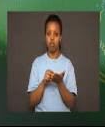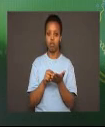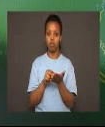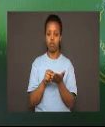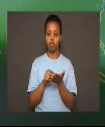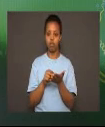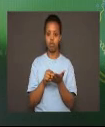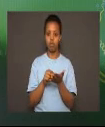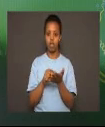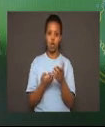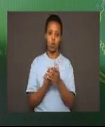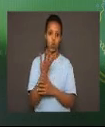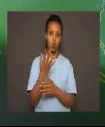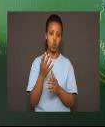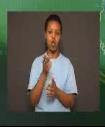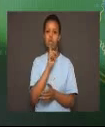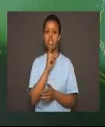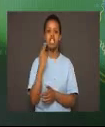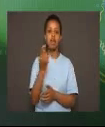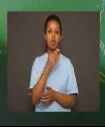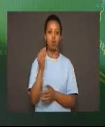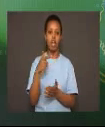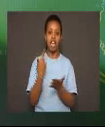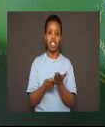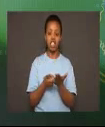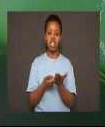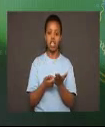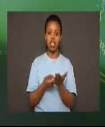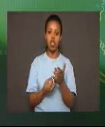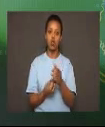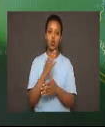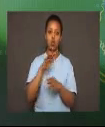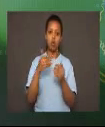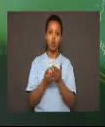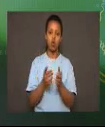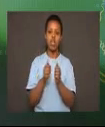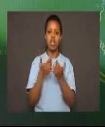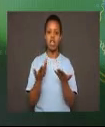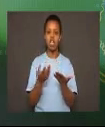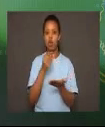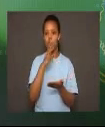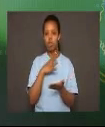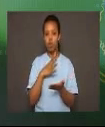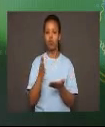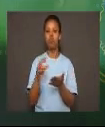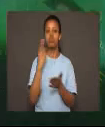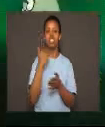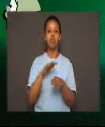Then, determine how these resources are being threatened by human